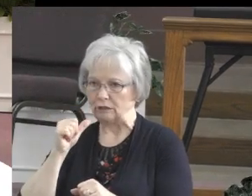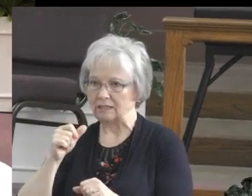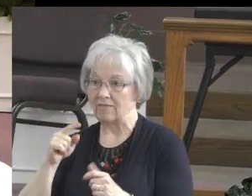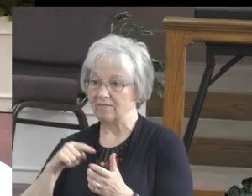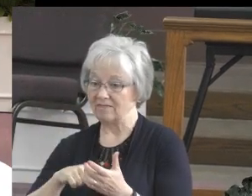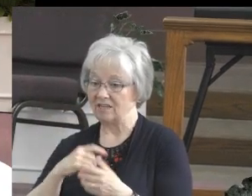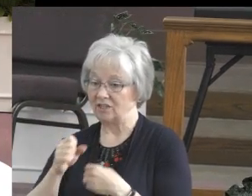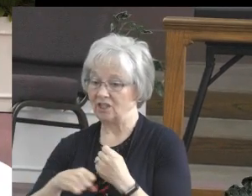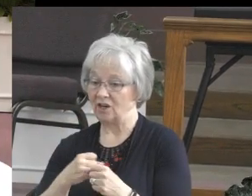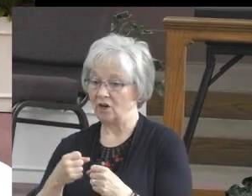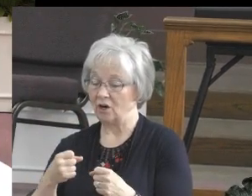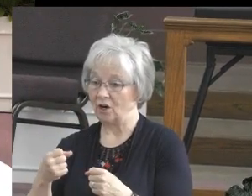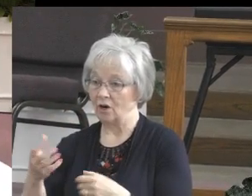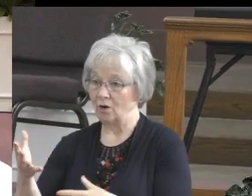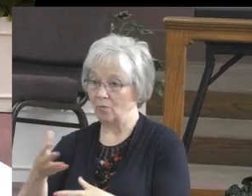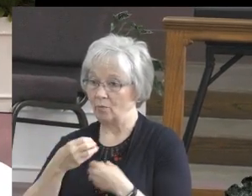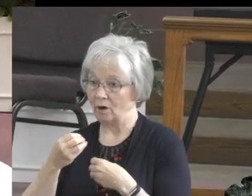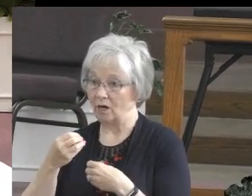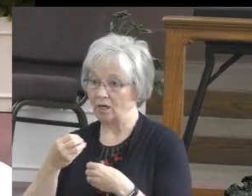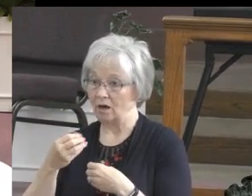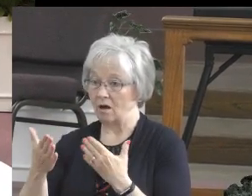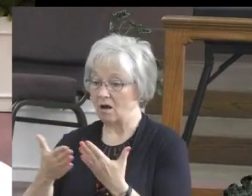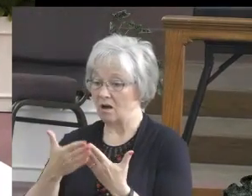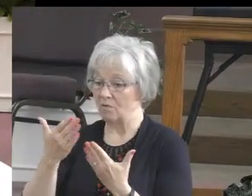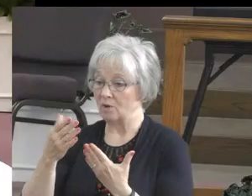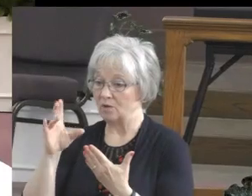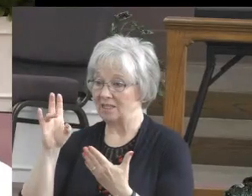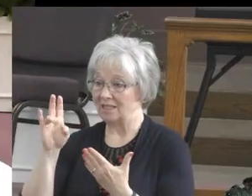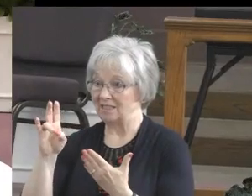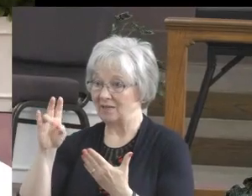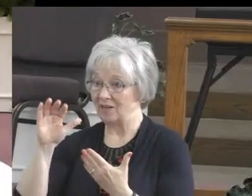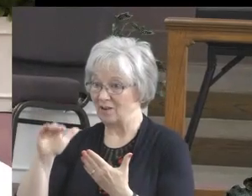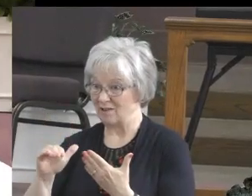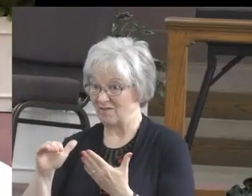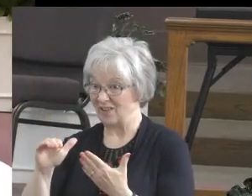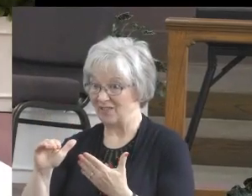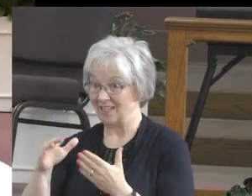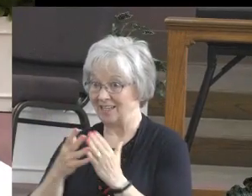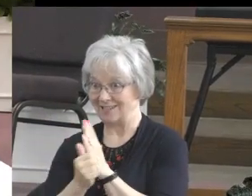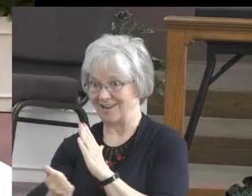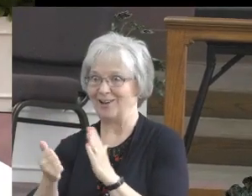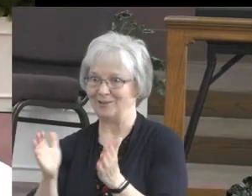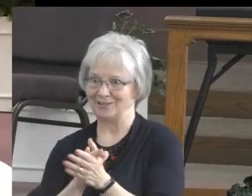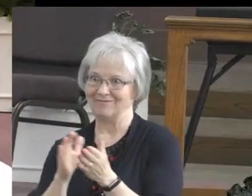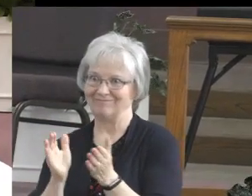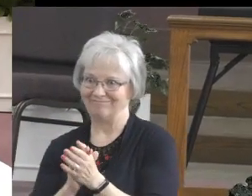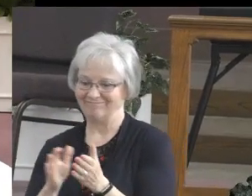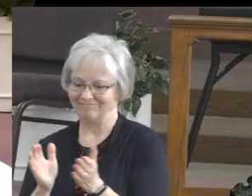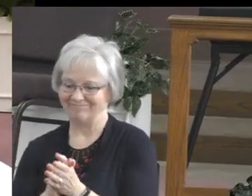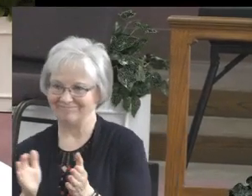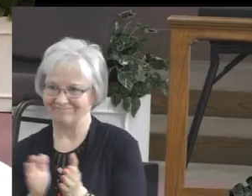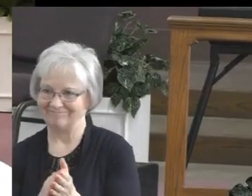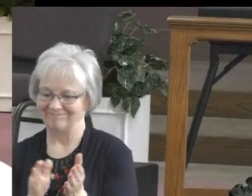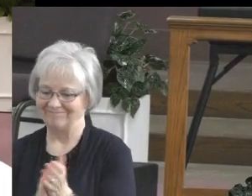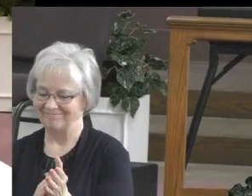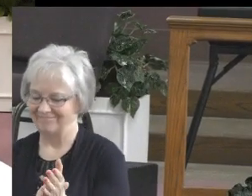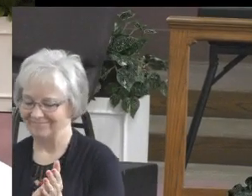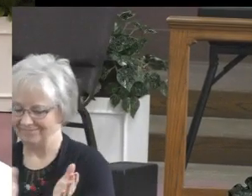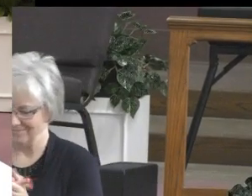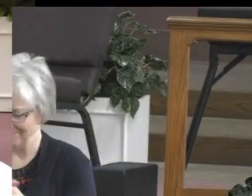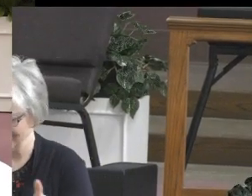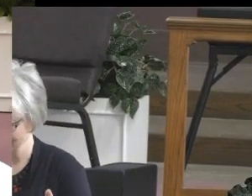brought in just short of $750 for that. So they did a great job.